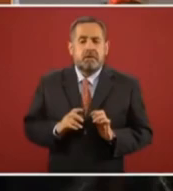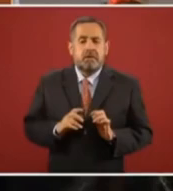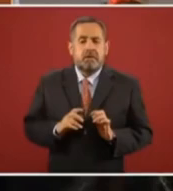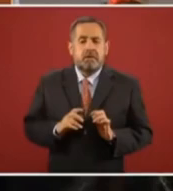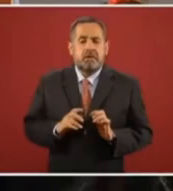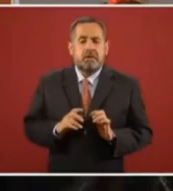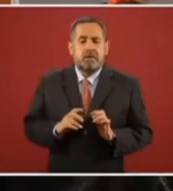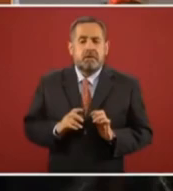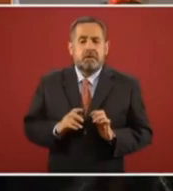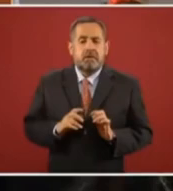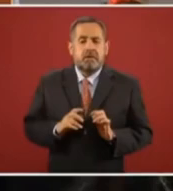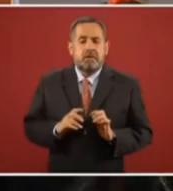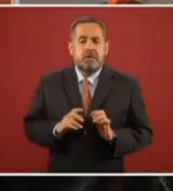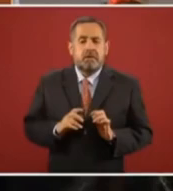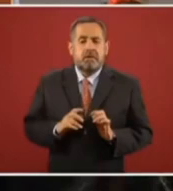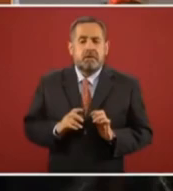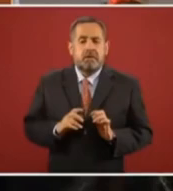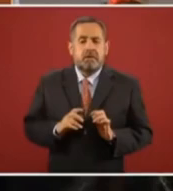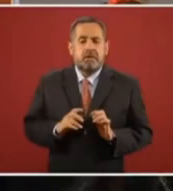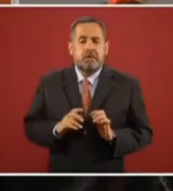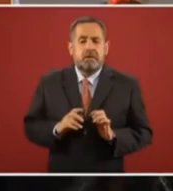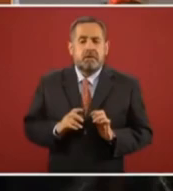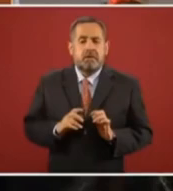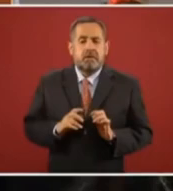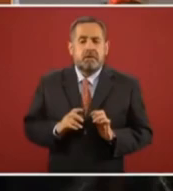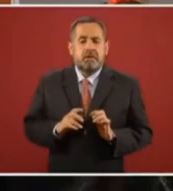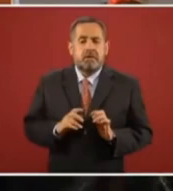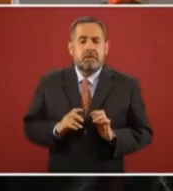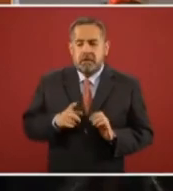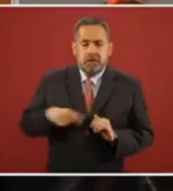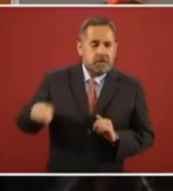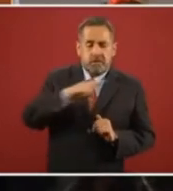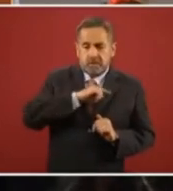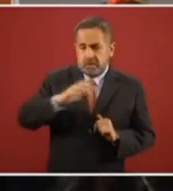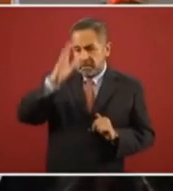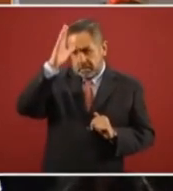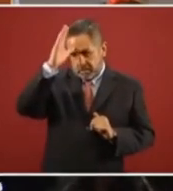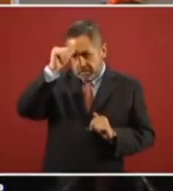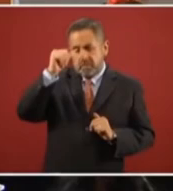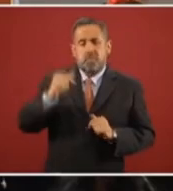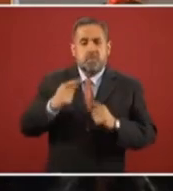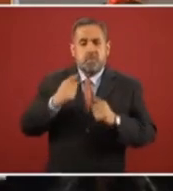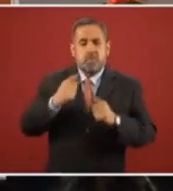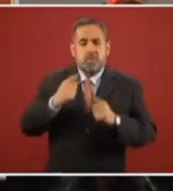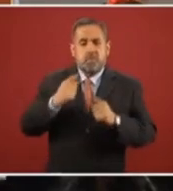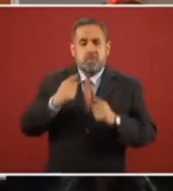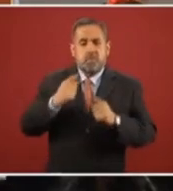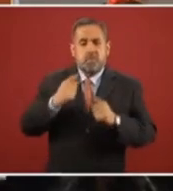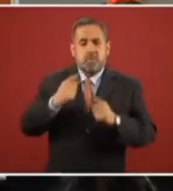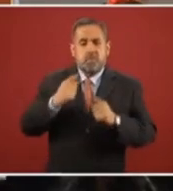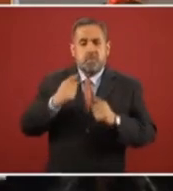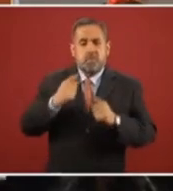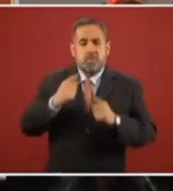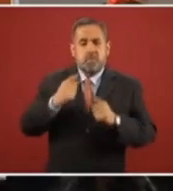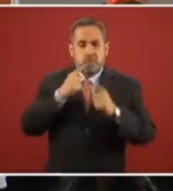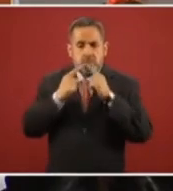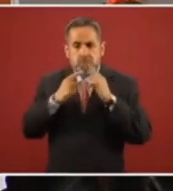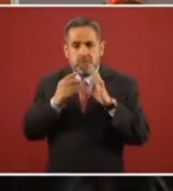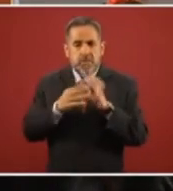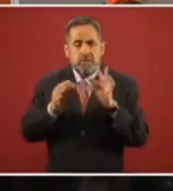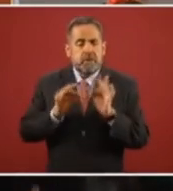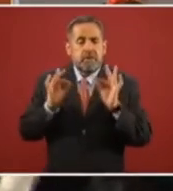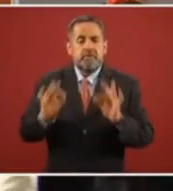I expect that there will be an agreement diálogo that they use dialogue